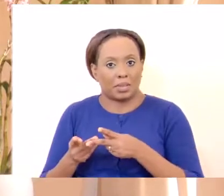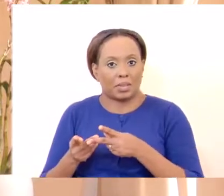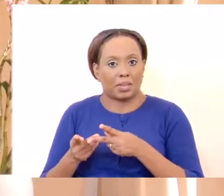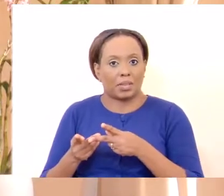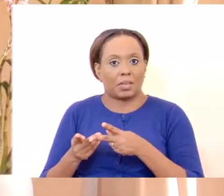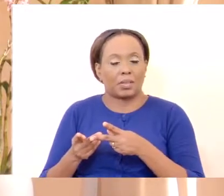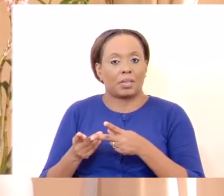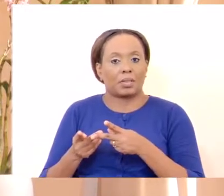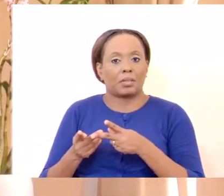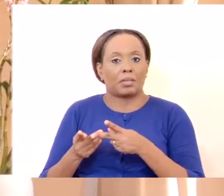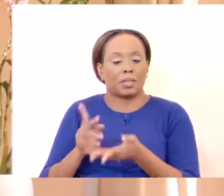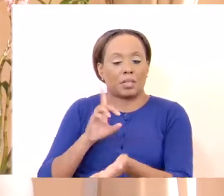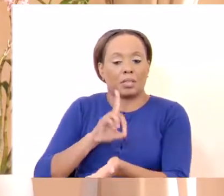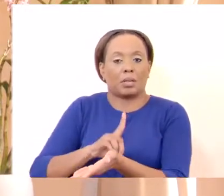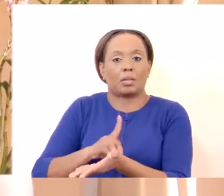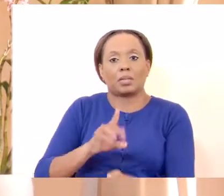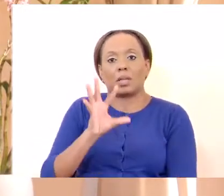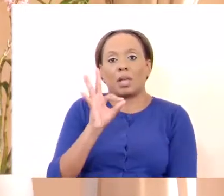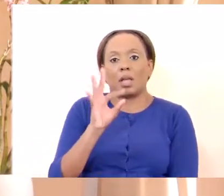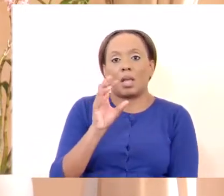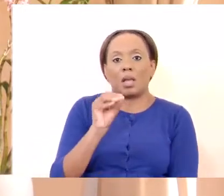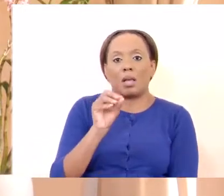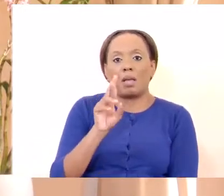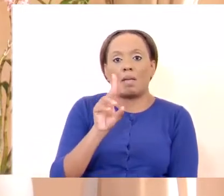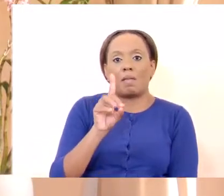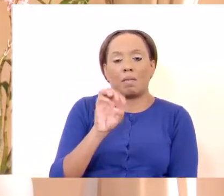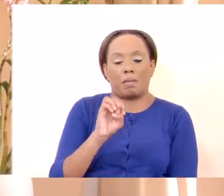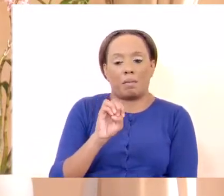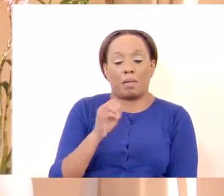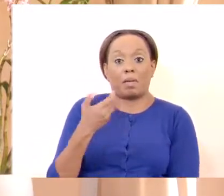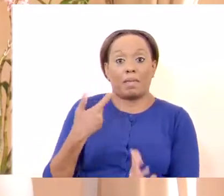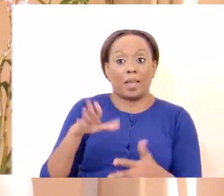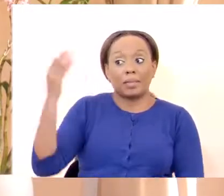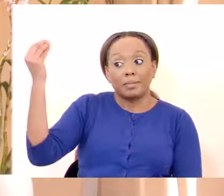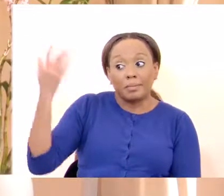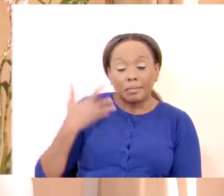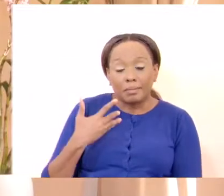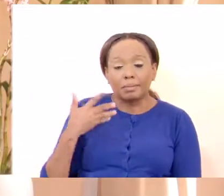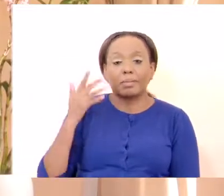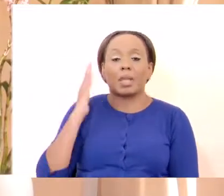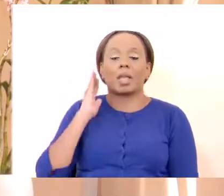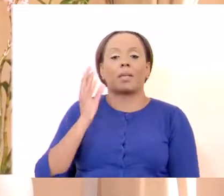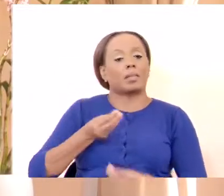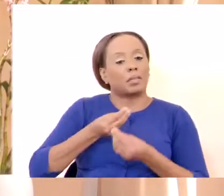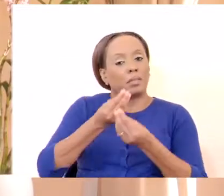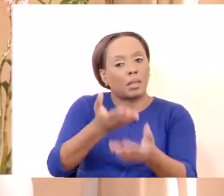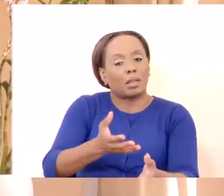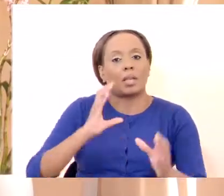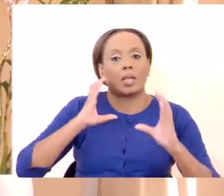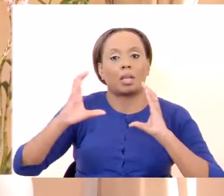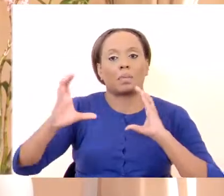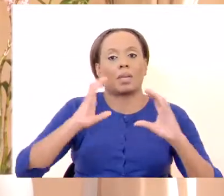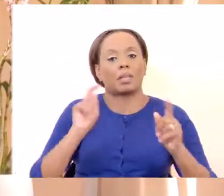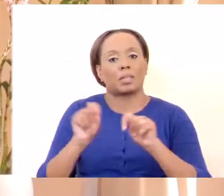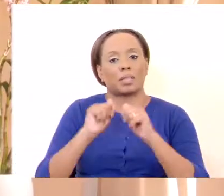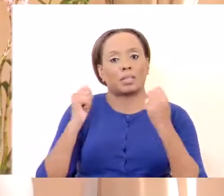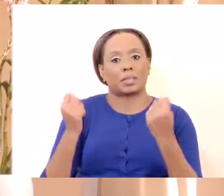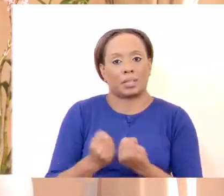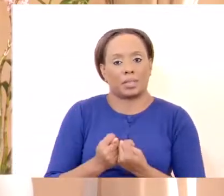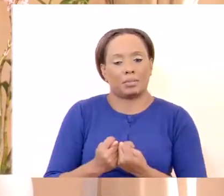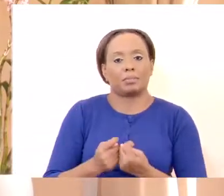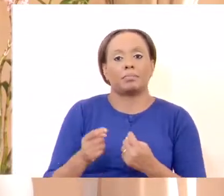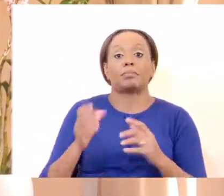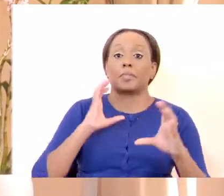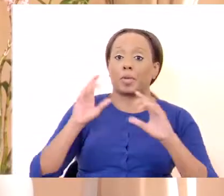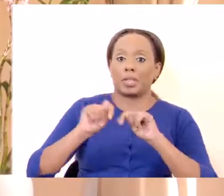Dr. Corey Ford. And once that information is produced, it is then passed to the communications team, and the communications team will